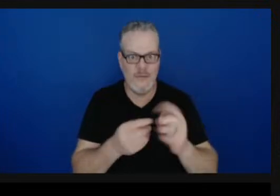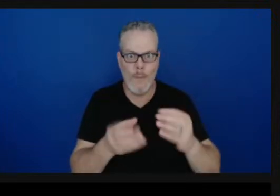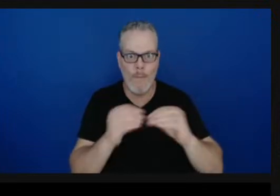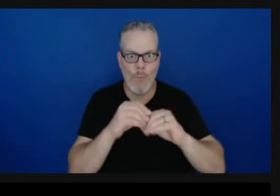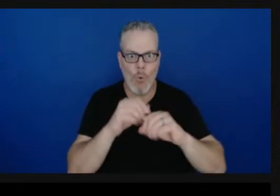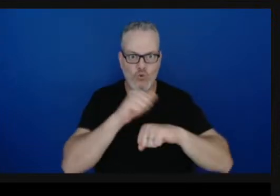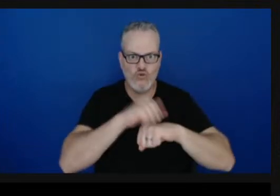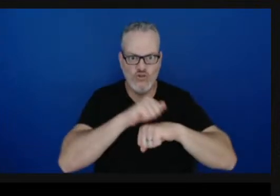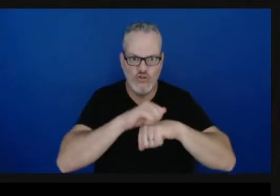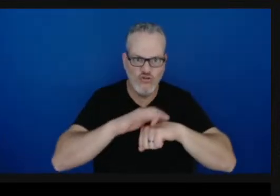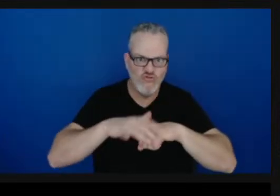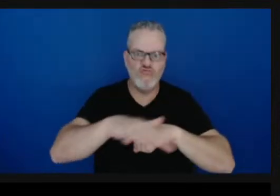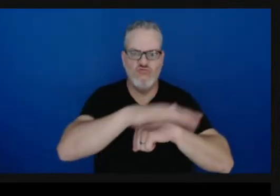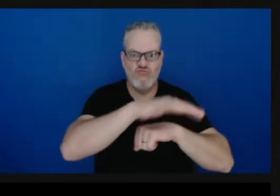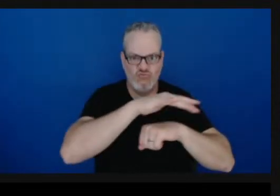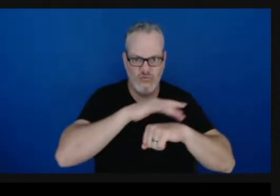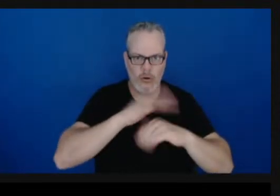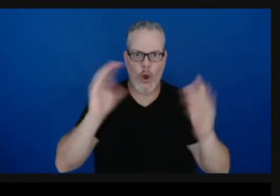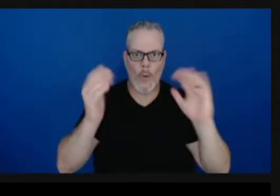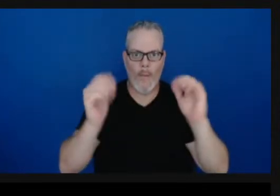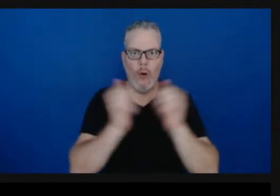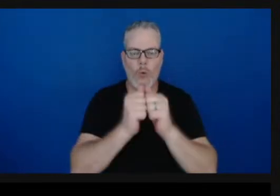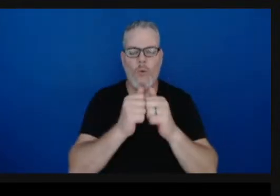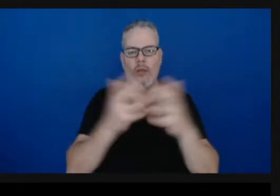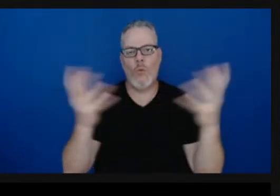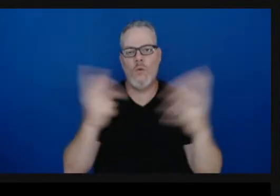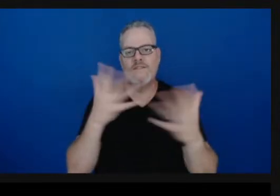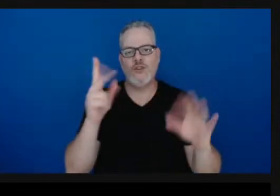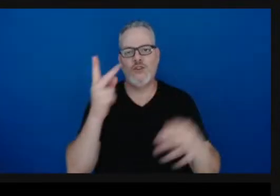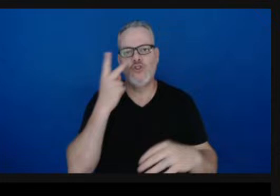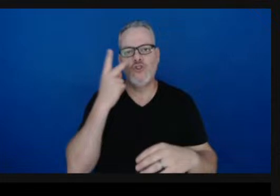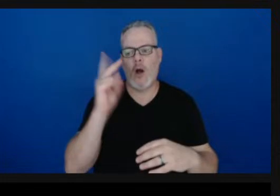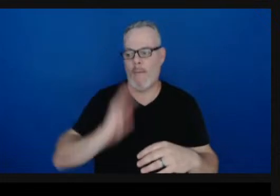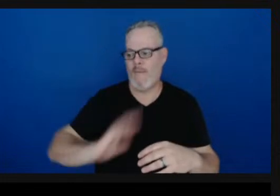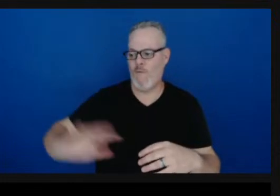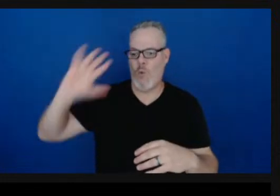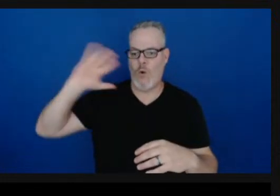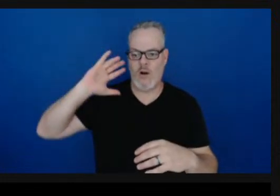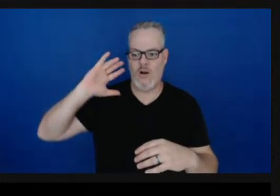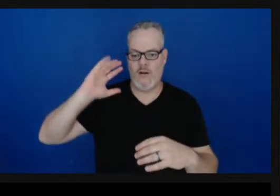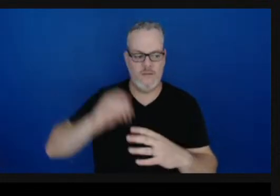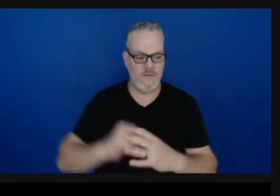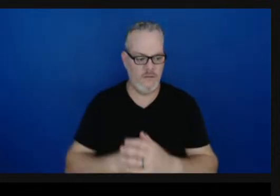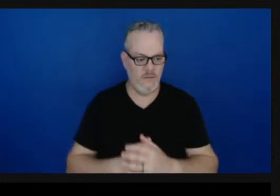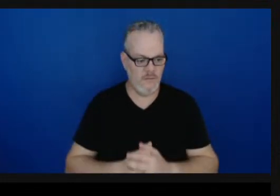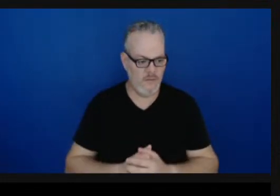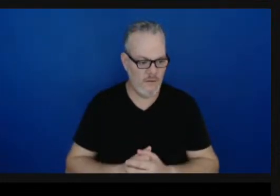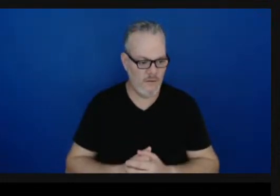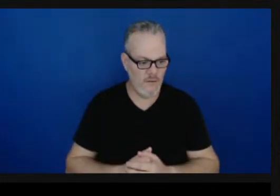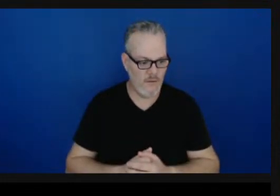here from what you might have seen in the earlier sequences. So let's see if I can,